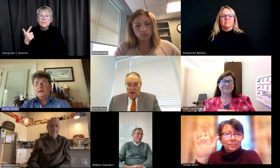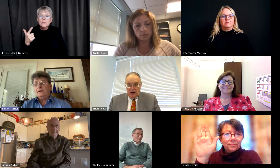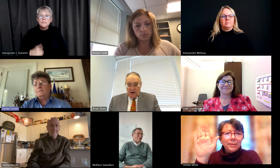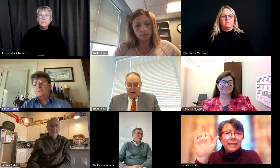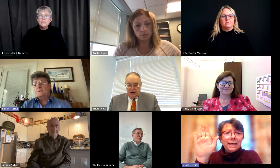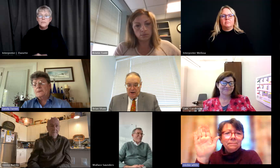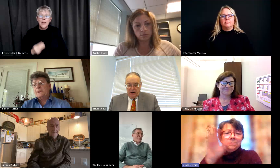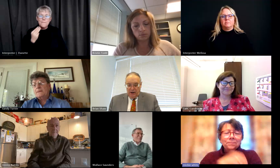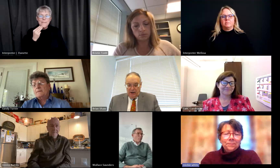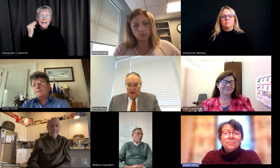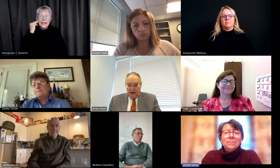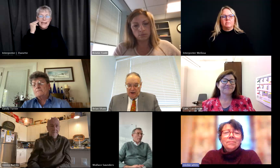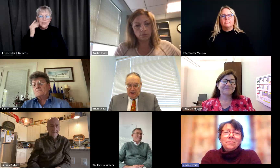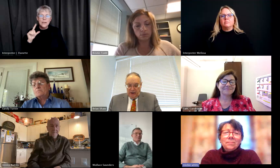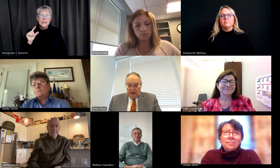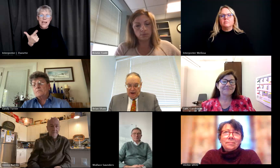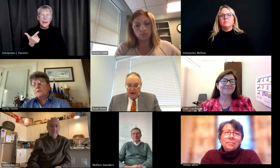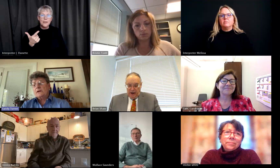Mickey,